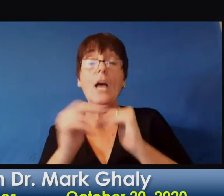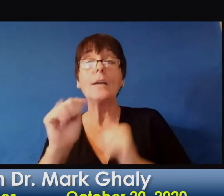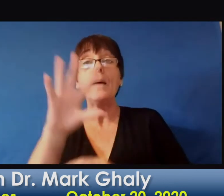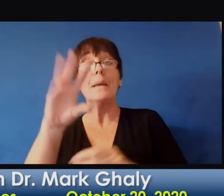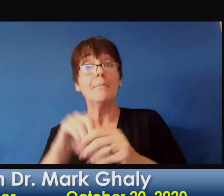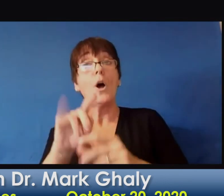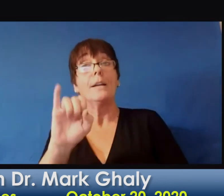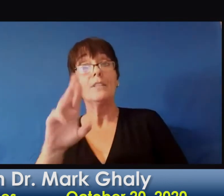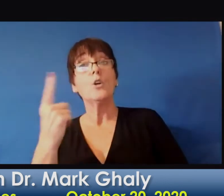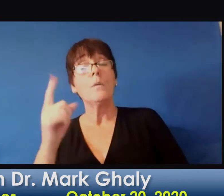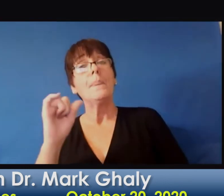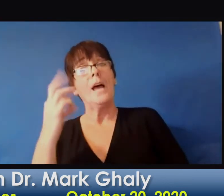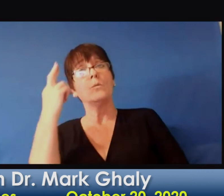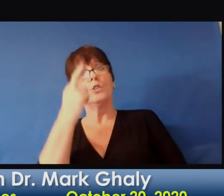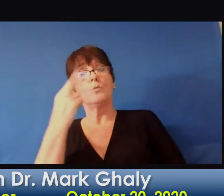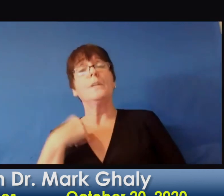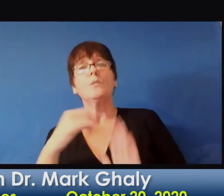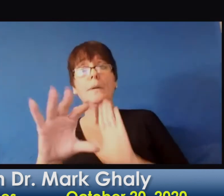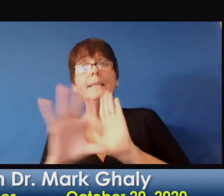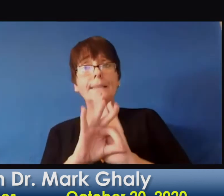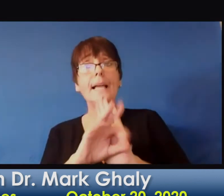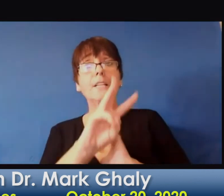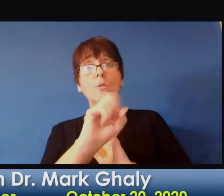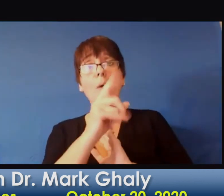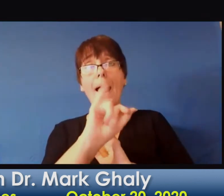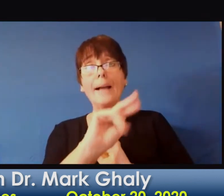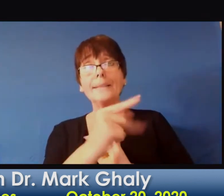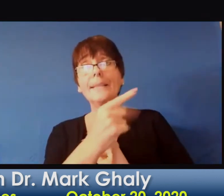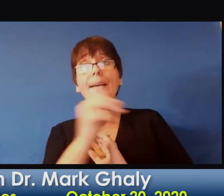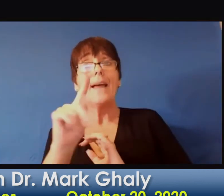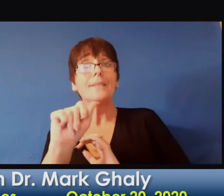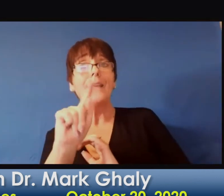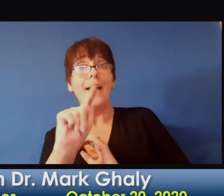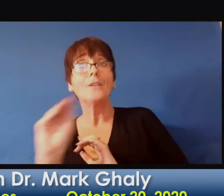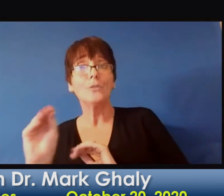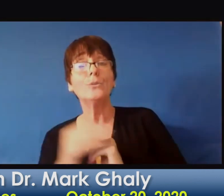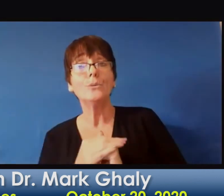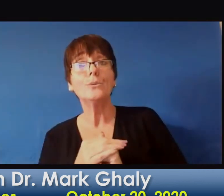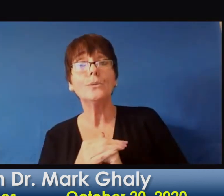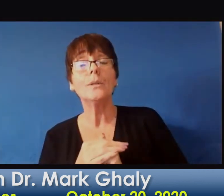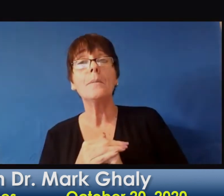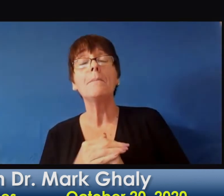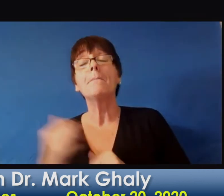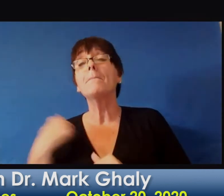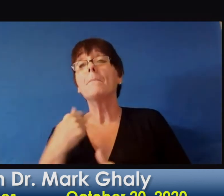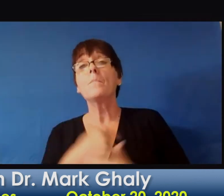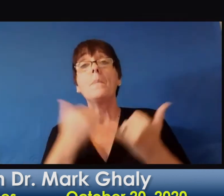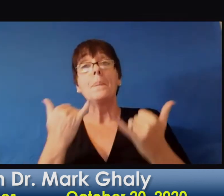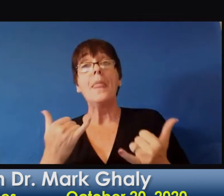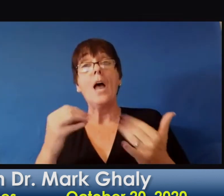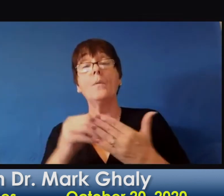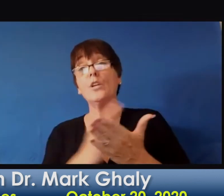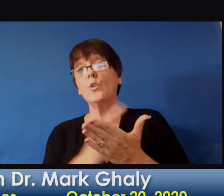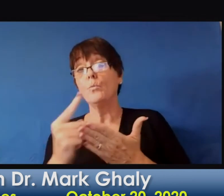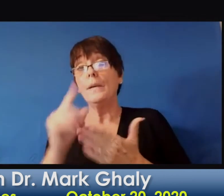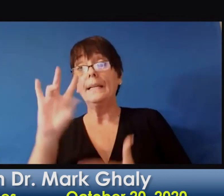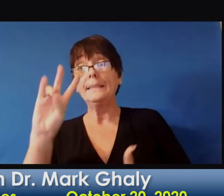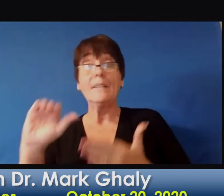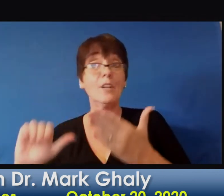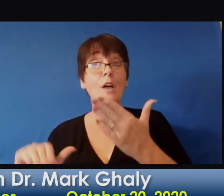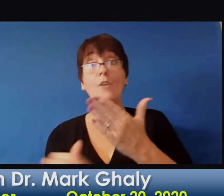So that was the rationale, a decision that, of course, we didn't make right away. We're now in week 7 of our new